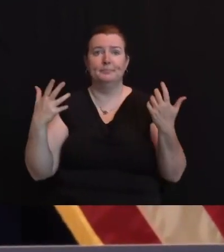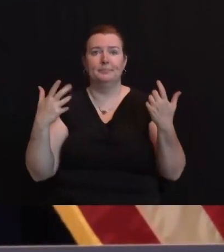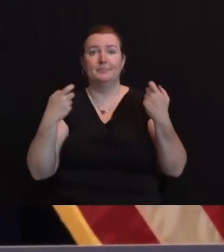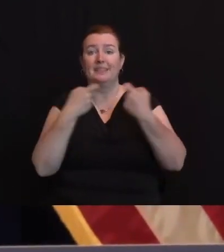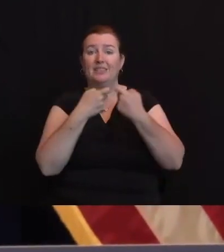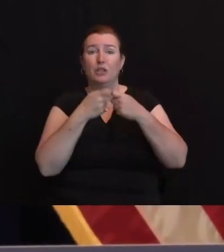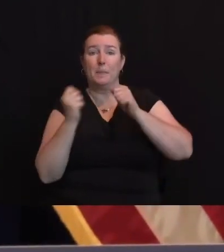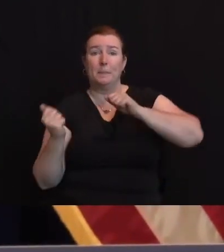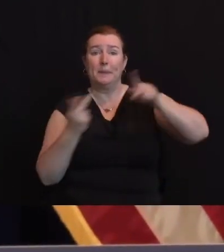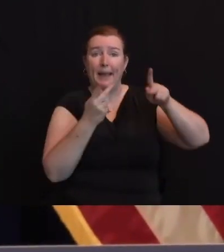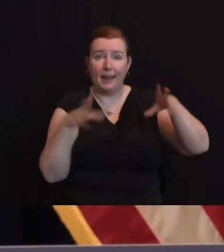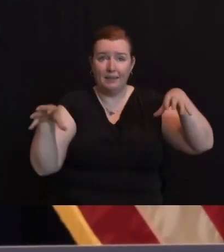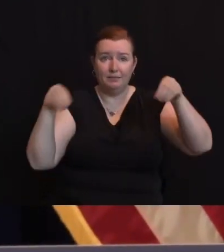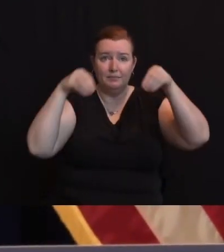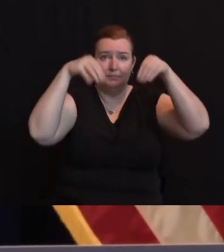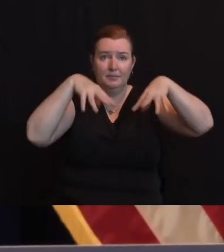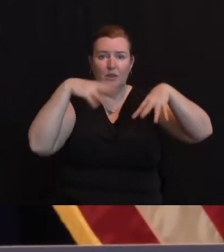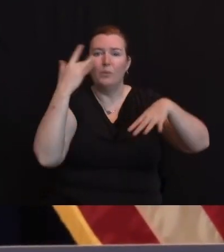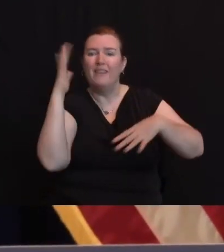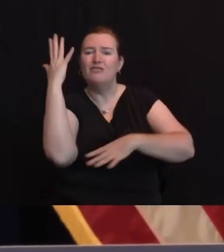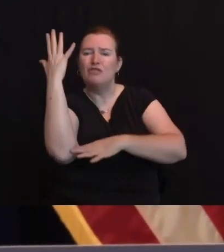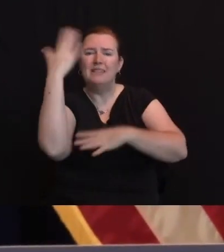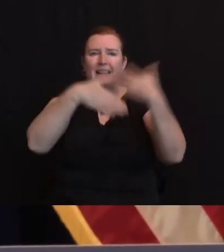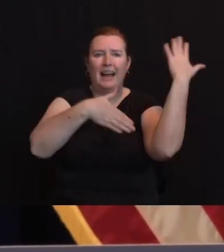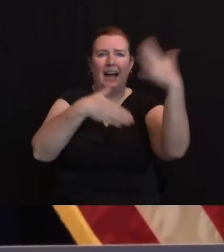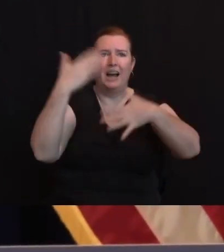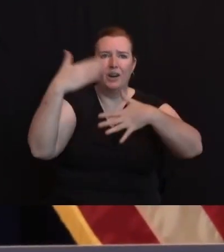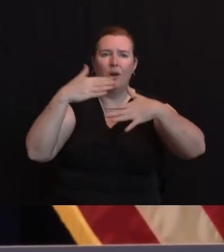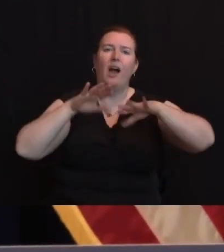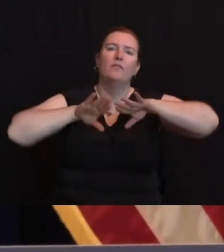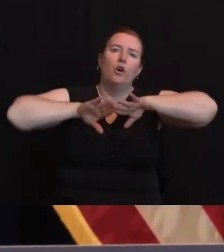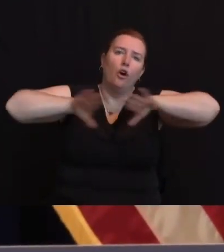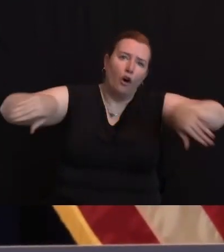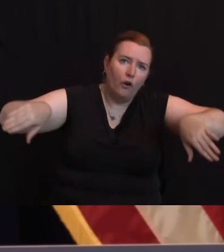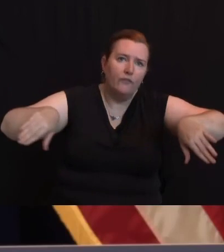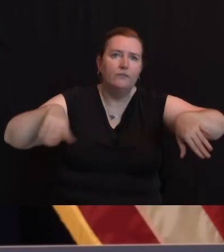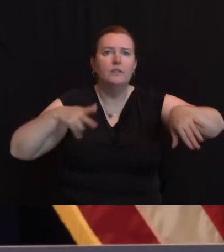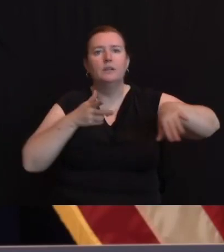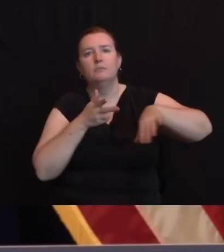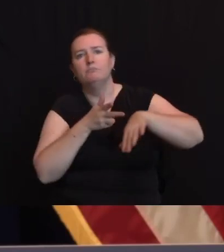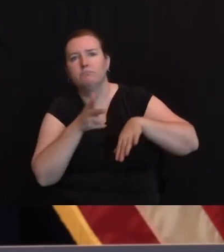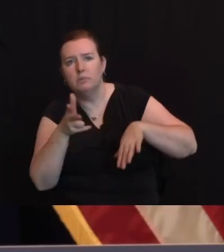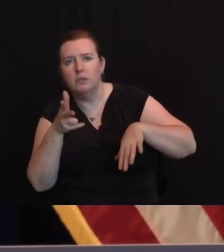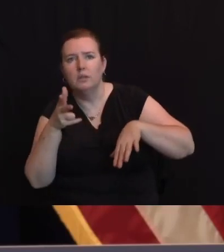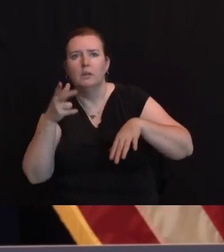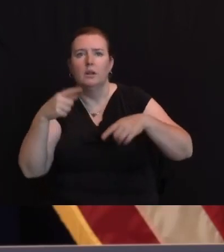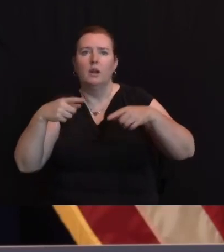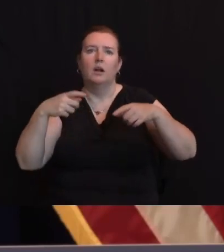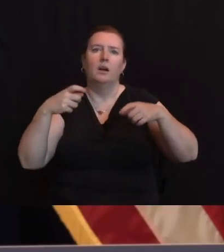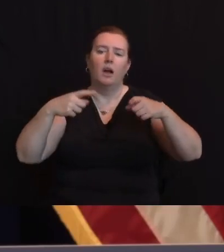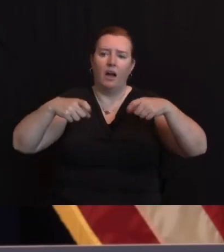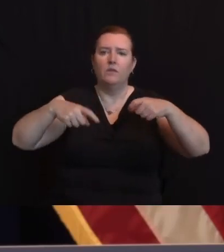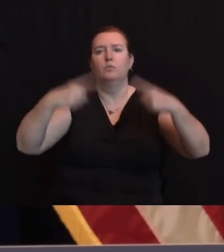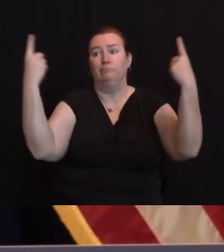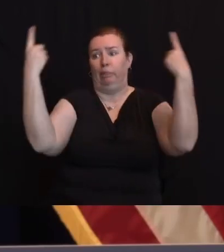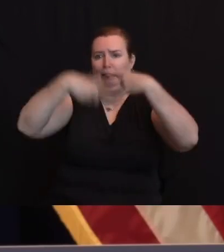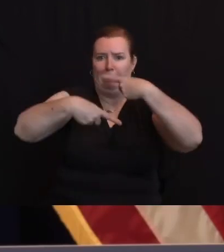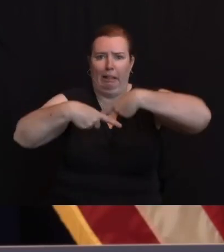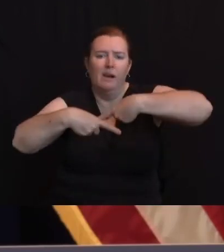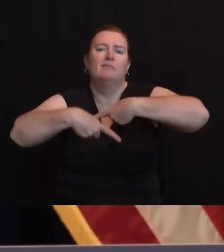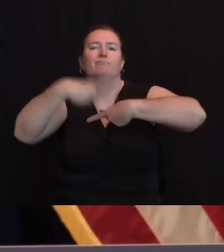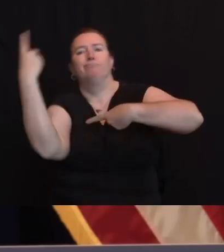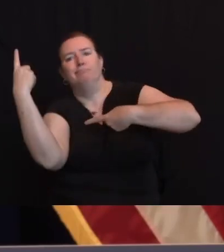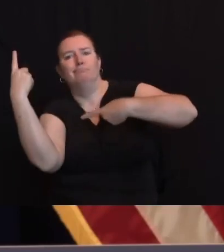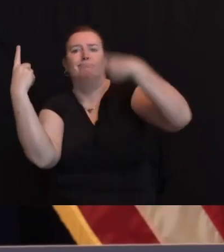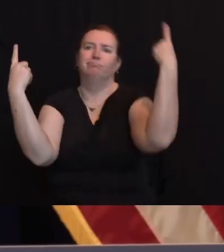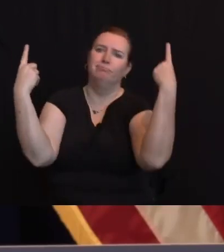of the roads with all the trees that are down, Yep. with all the poles that are down. Yep. In order for the restoration to proceed,